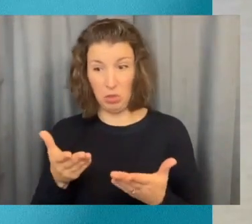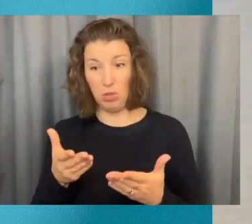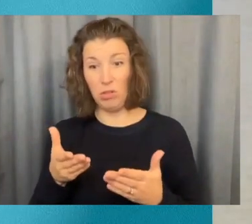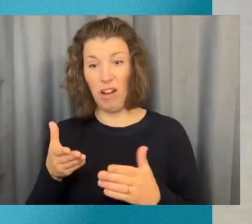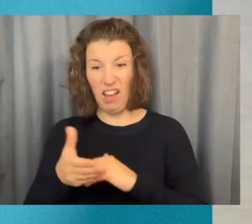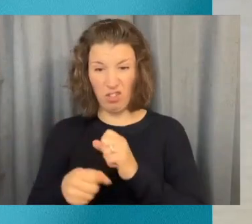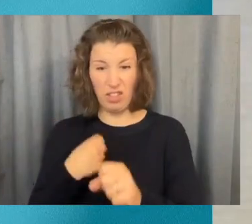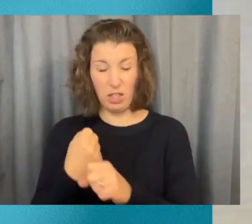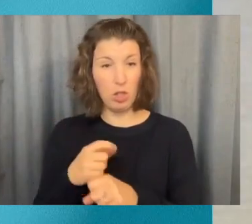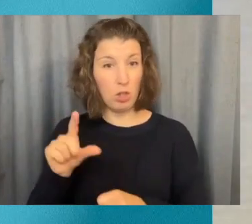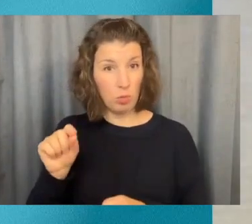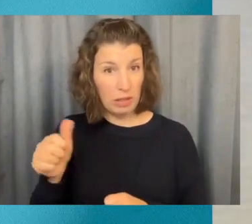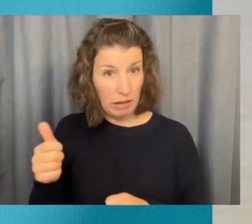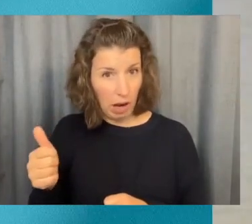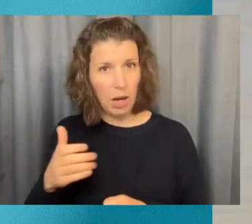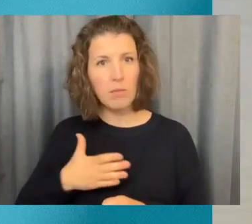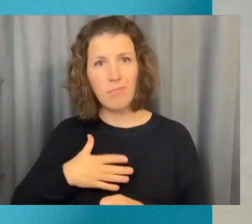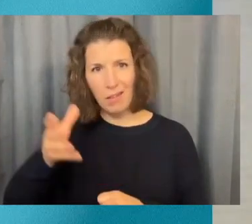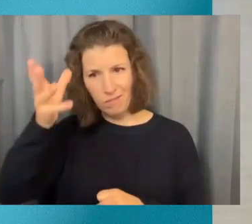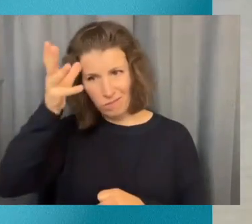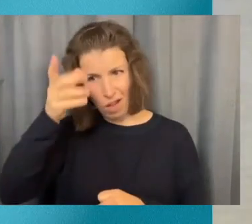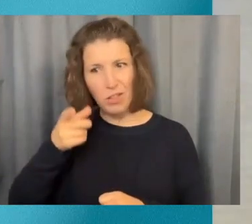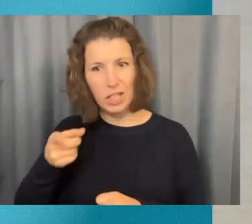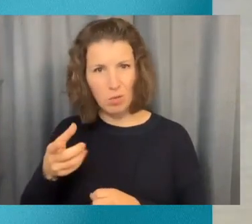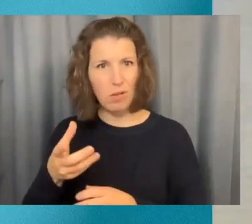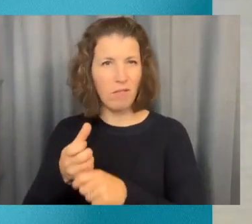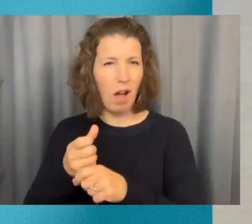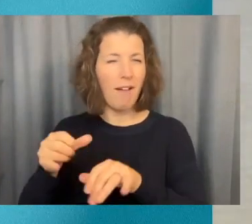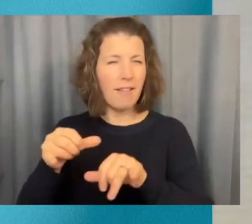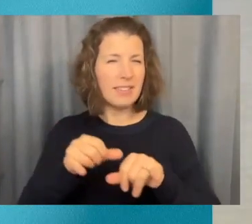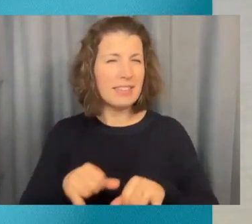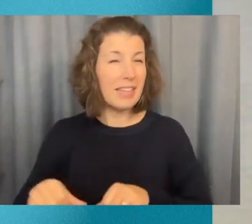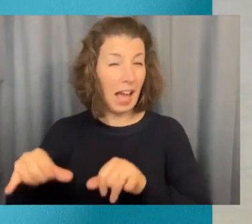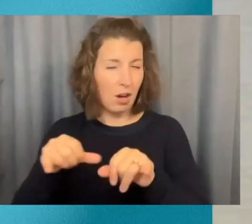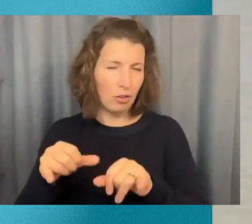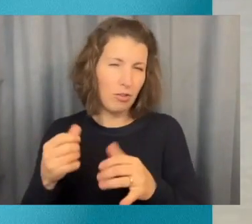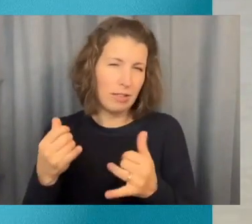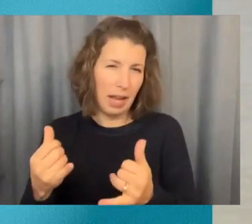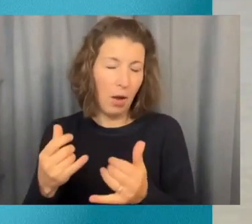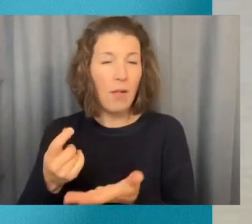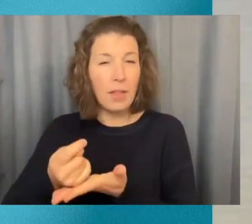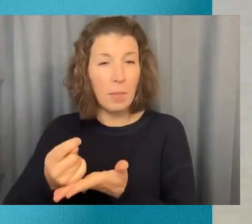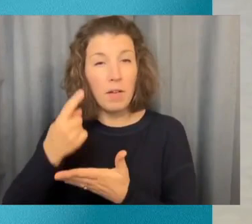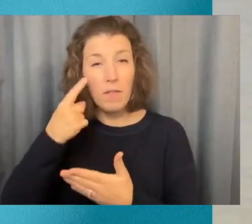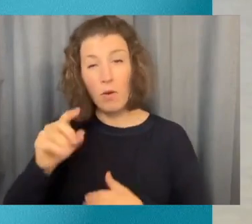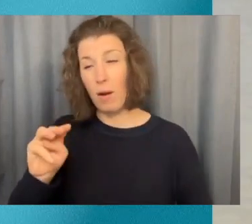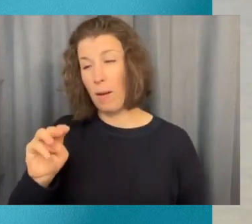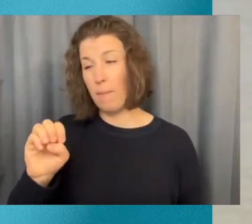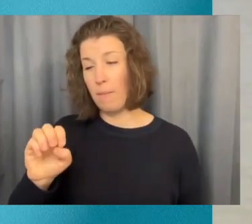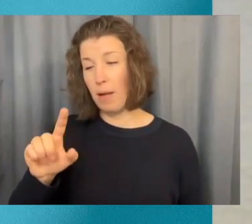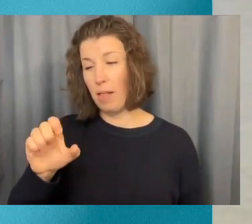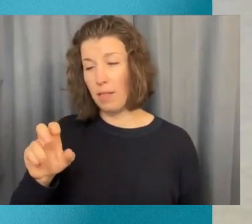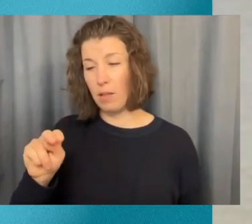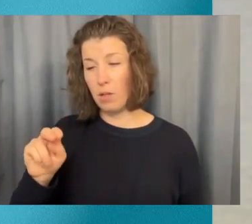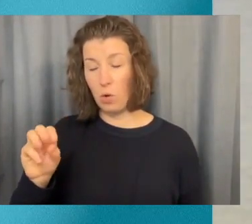would have gotten the standard of what is now therapy for melanoma and would have survived.